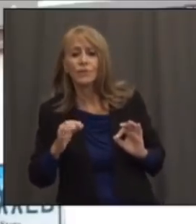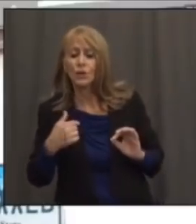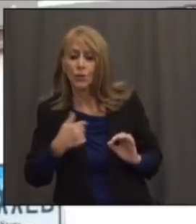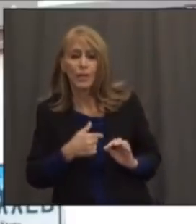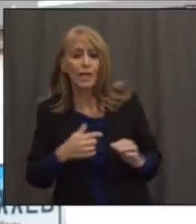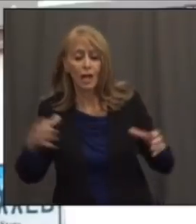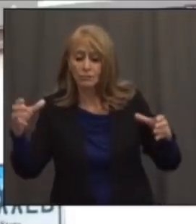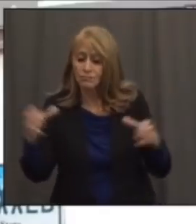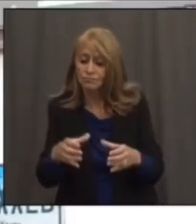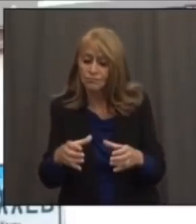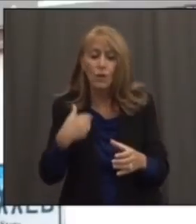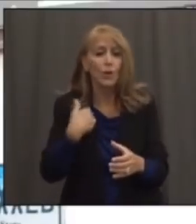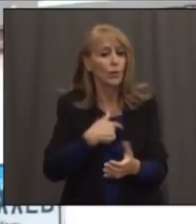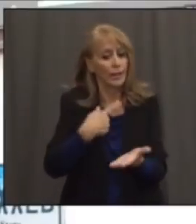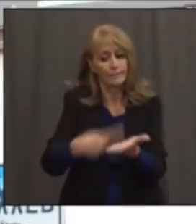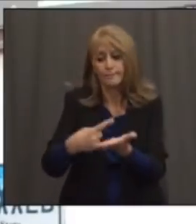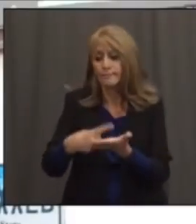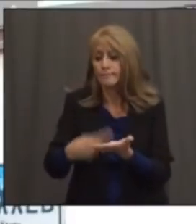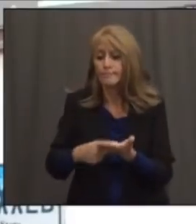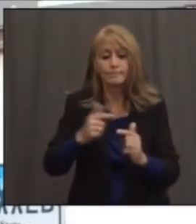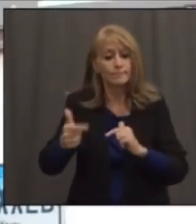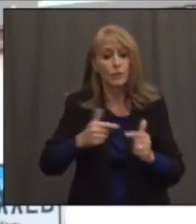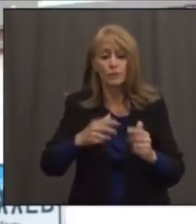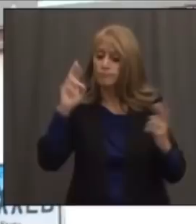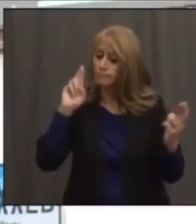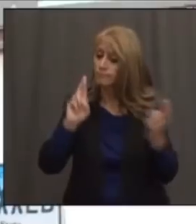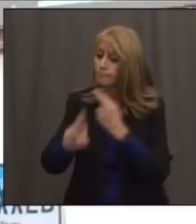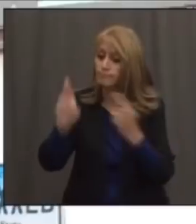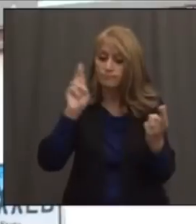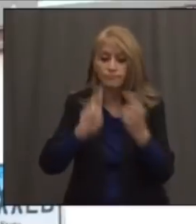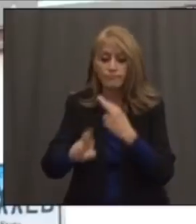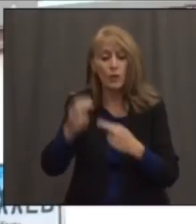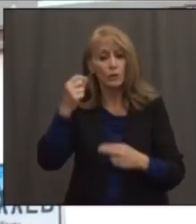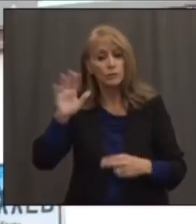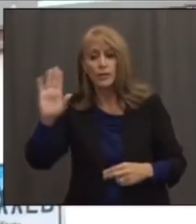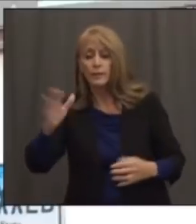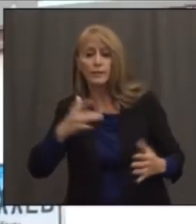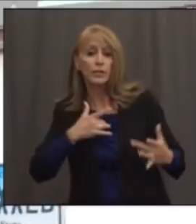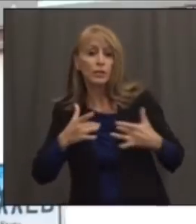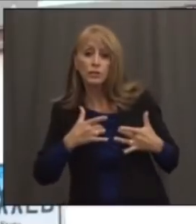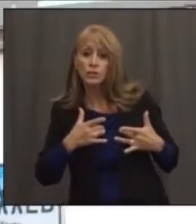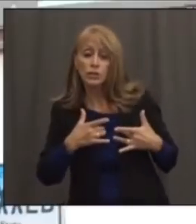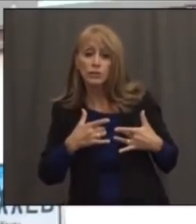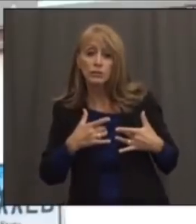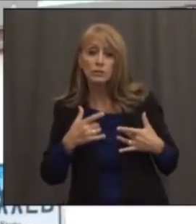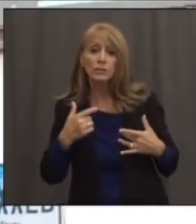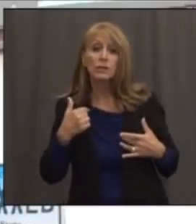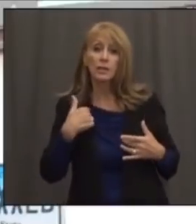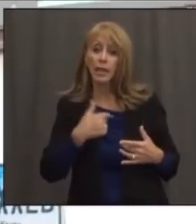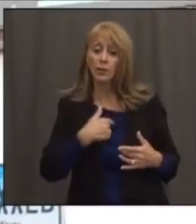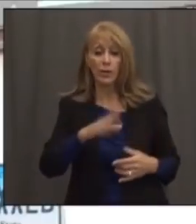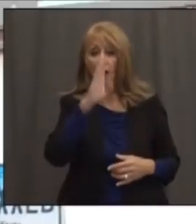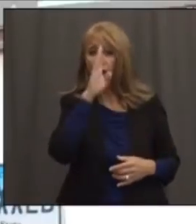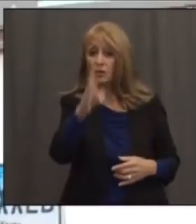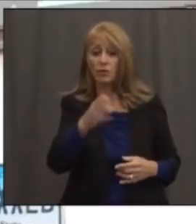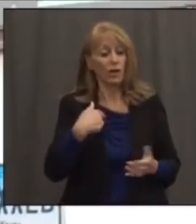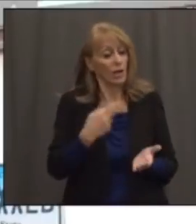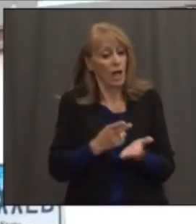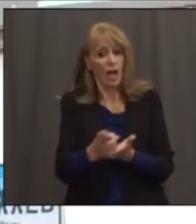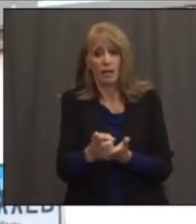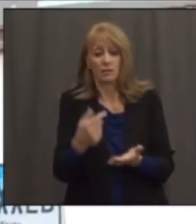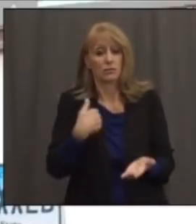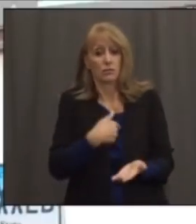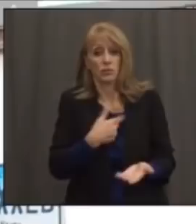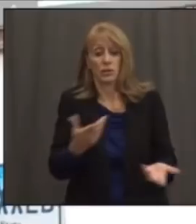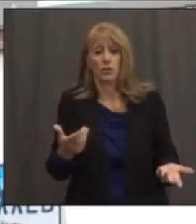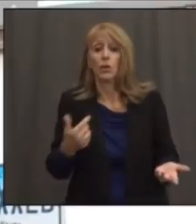table. We are talking to people. We're cordial. We understand their concerns, and we are direct and honest. So we